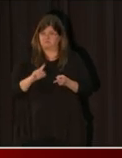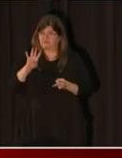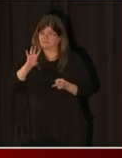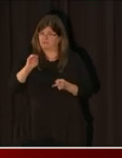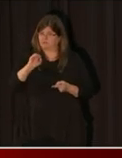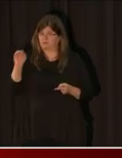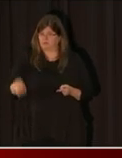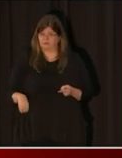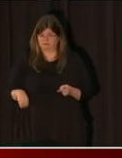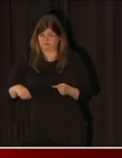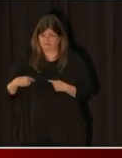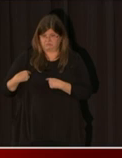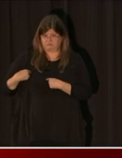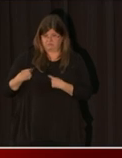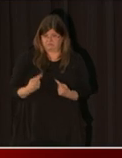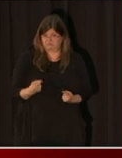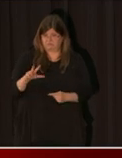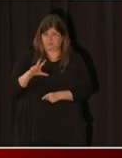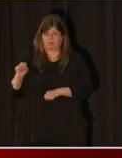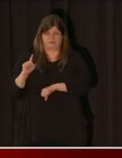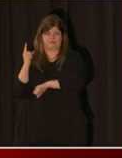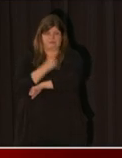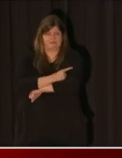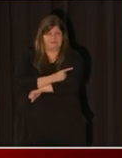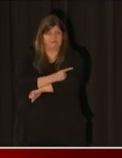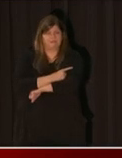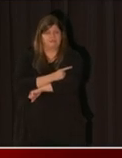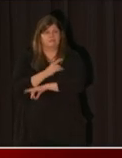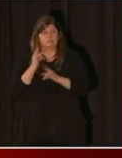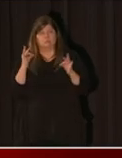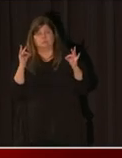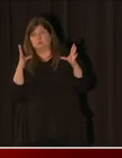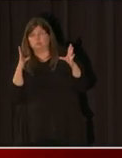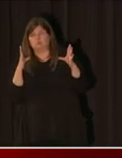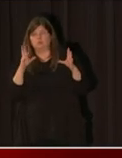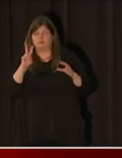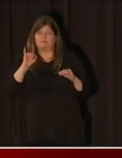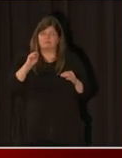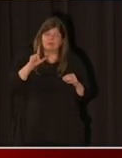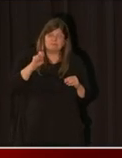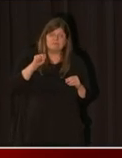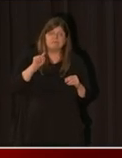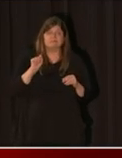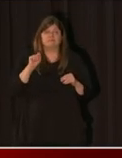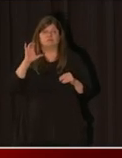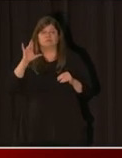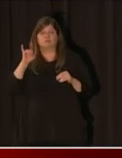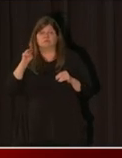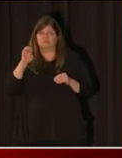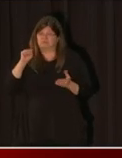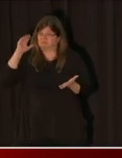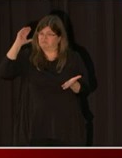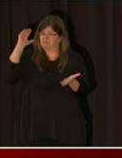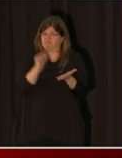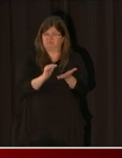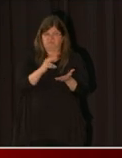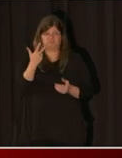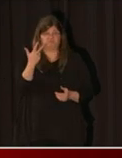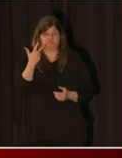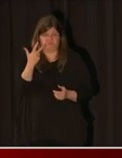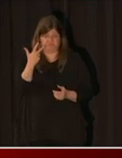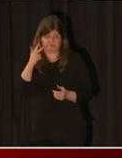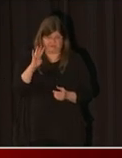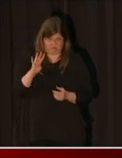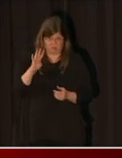the 30-day point, and violent crimes are down about 3%. Unfortunately, gun crimes